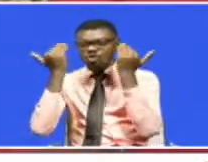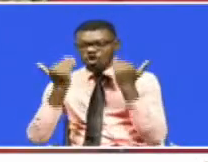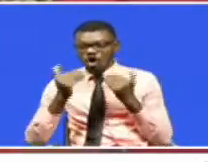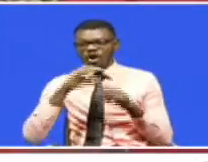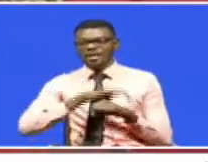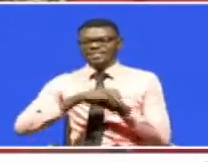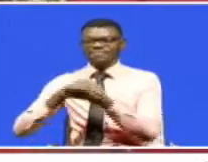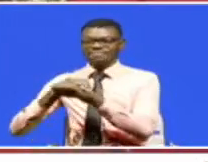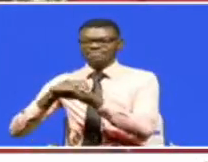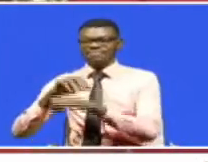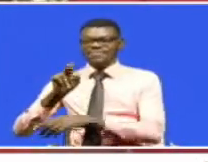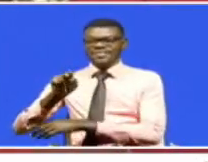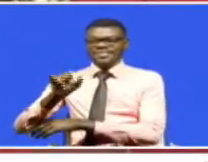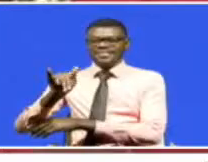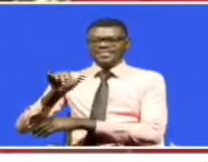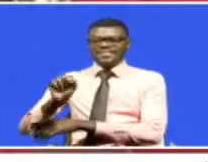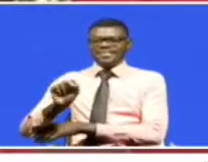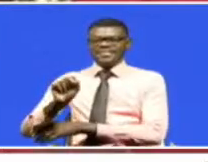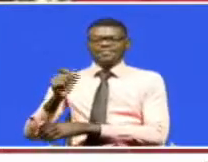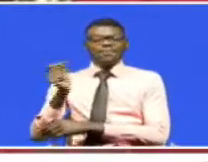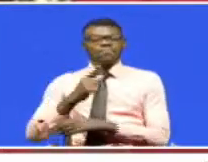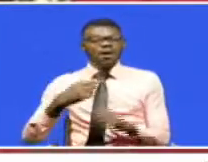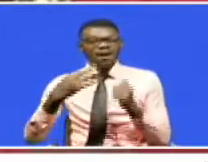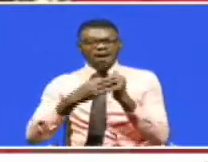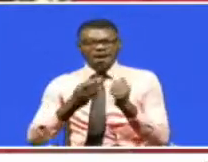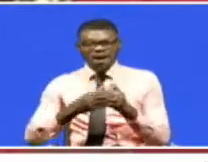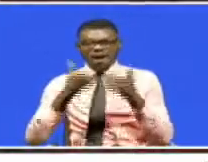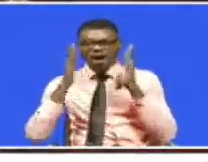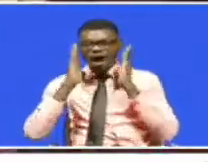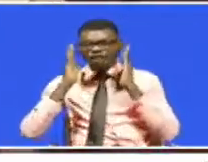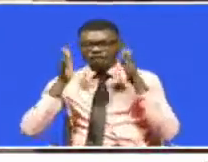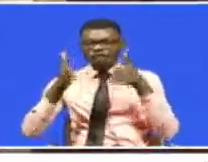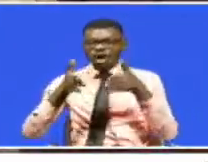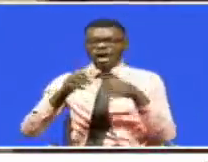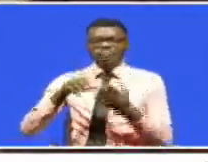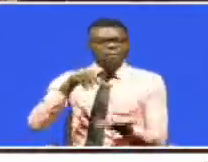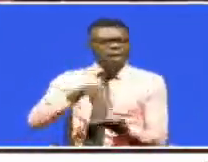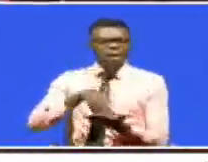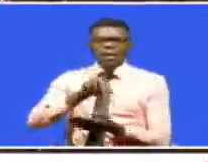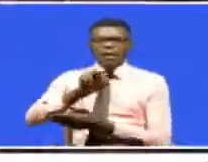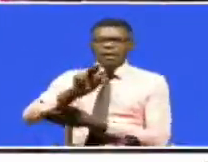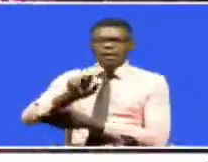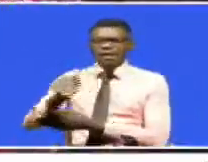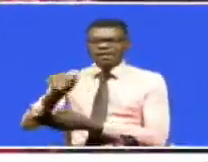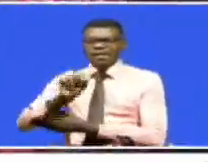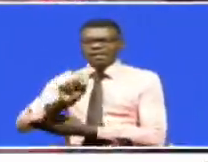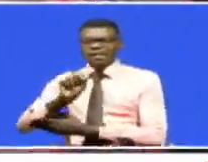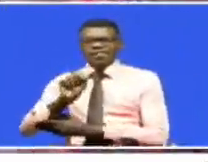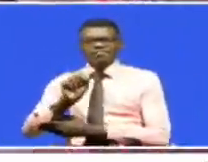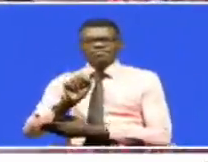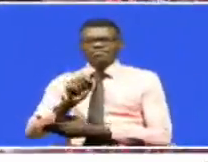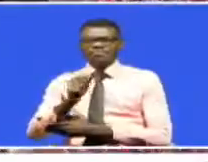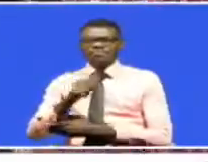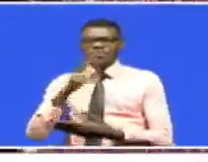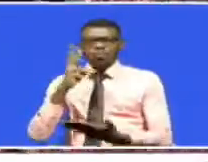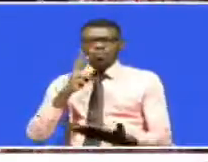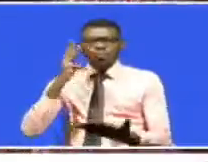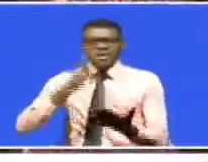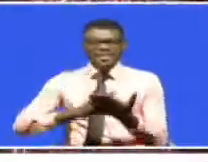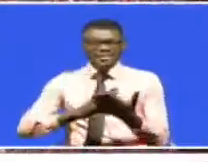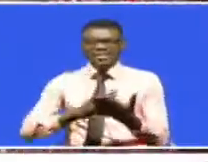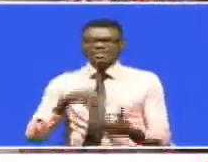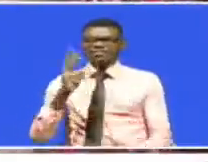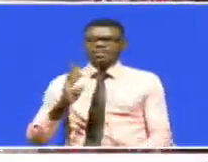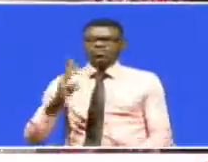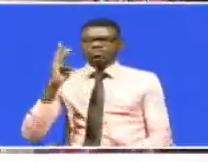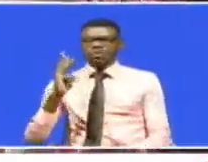scandal. And come August, all eyes will be on the NYS case, with the most high-profile prosecution witness, Ann Waiguru,